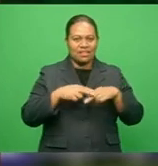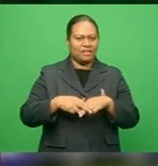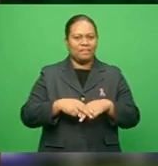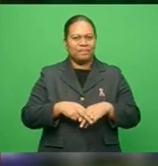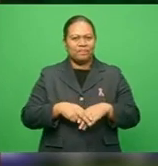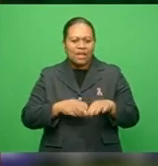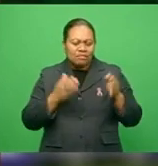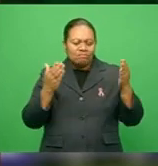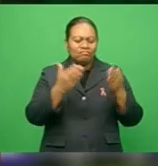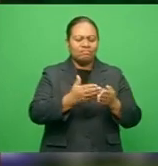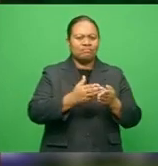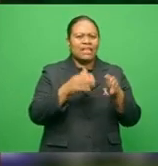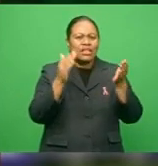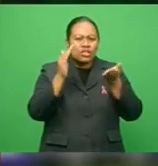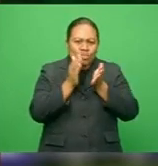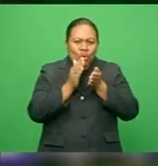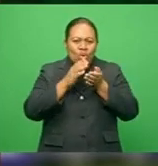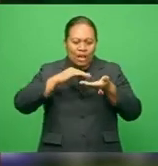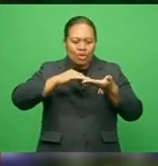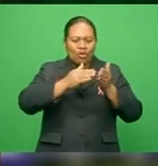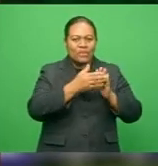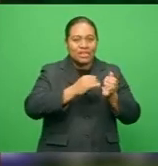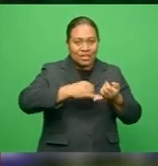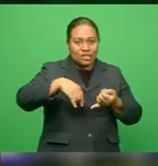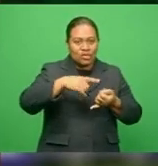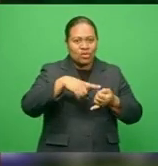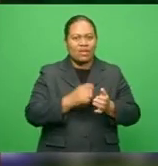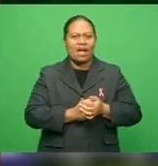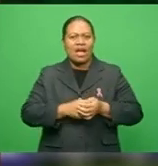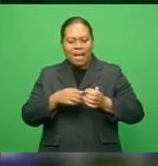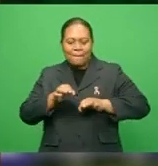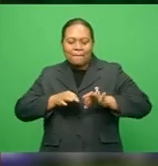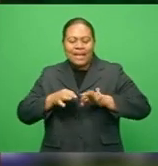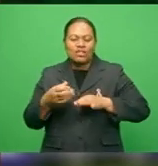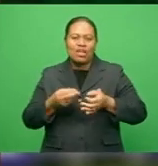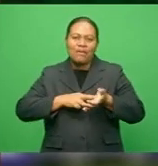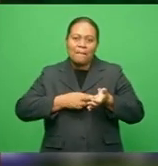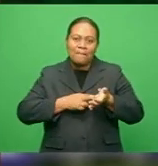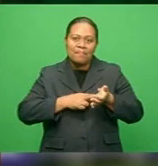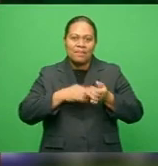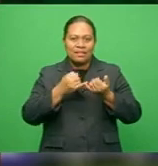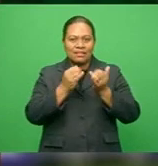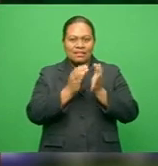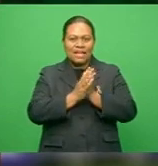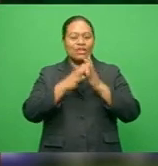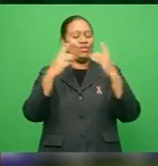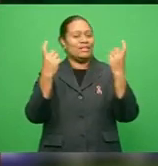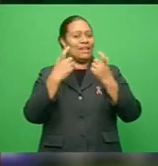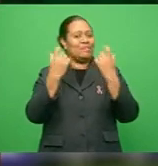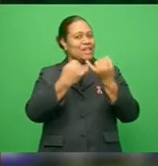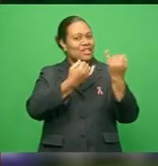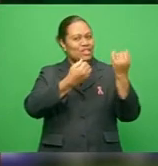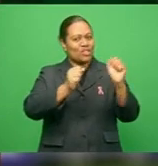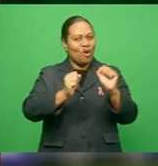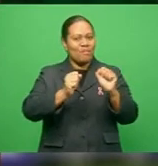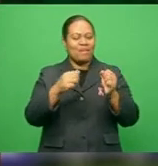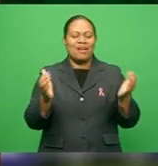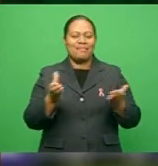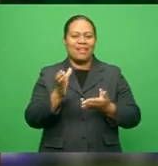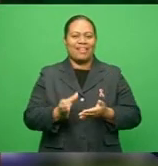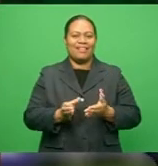small community in Suva that's planned for a Purple Sunday to cheer on their favorite Melbourne Storm player. Aquiladama has